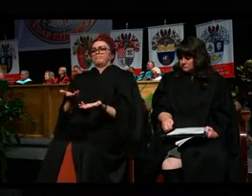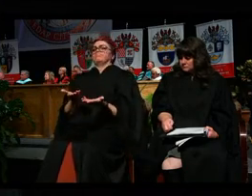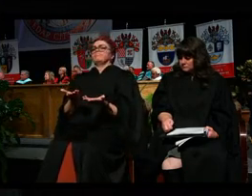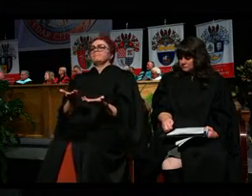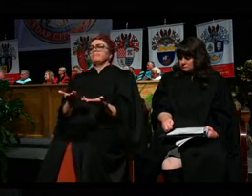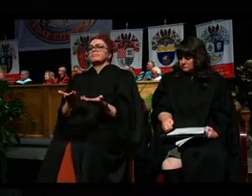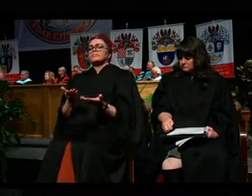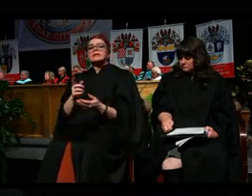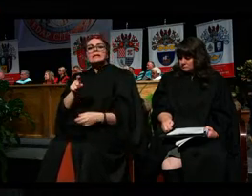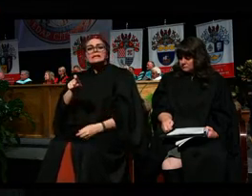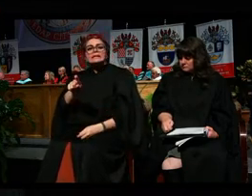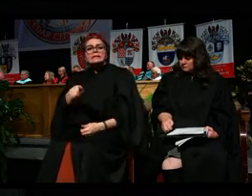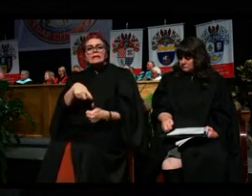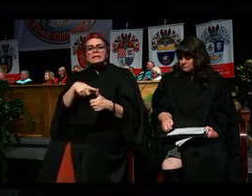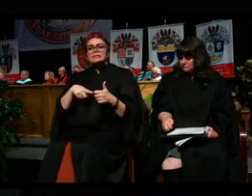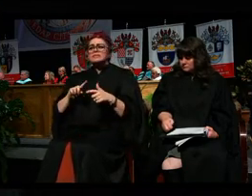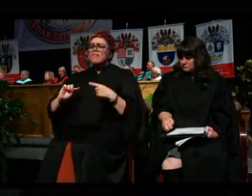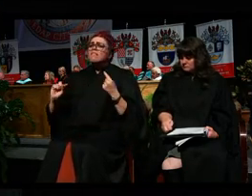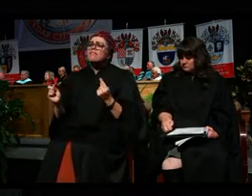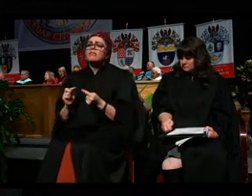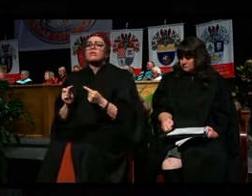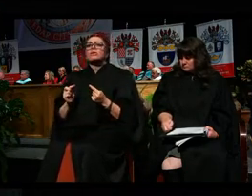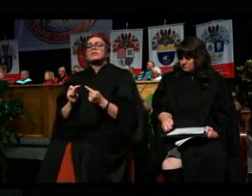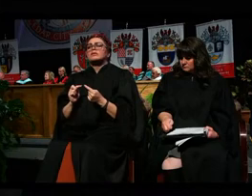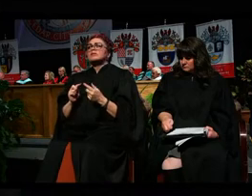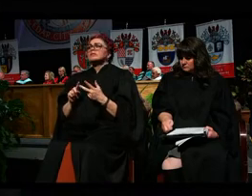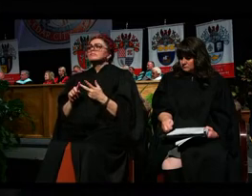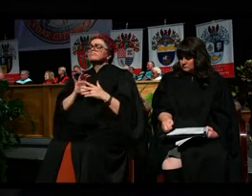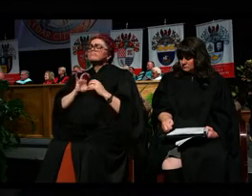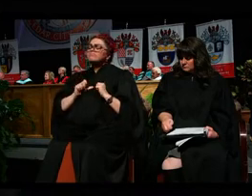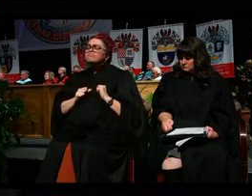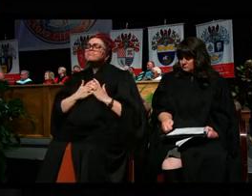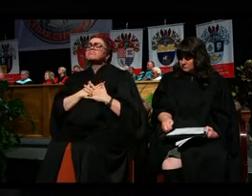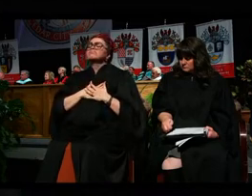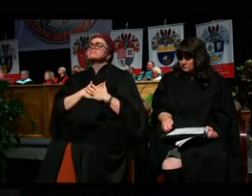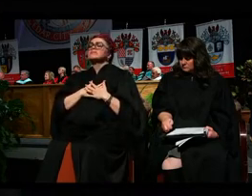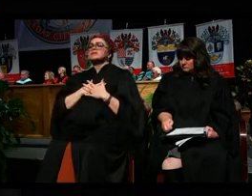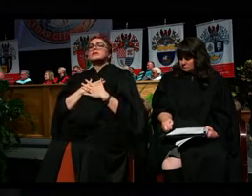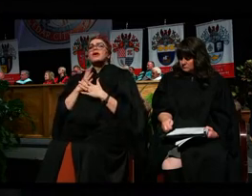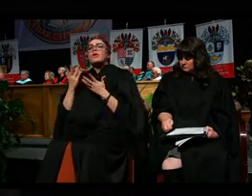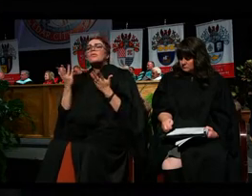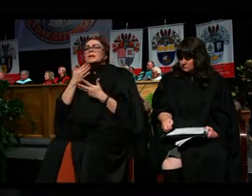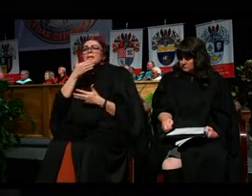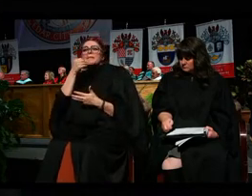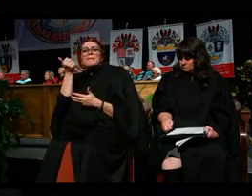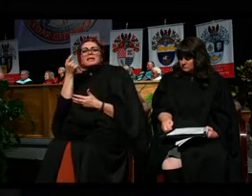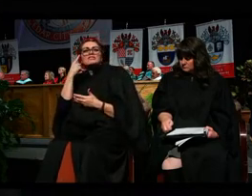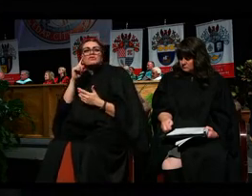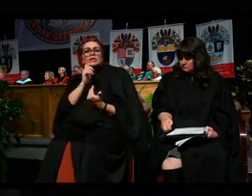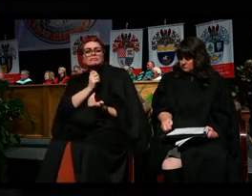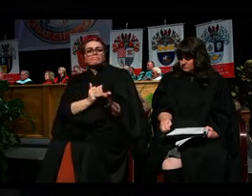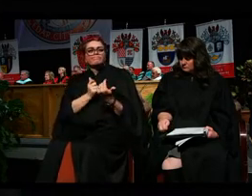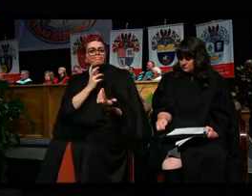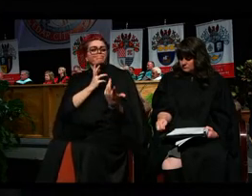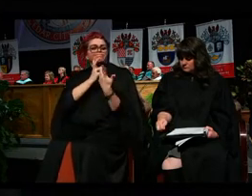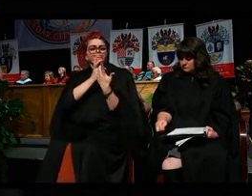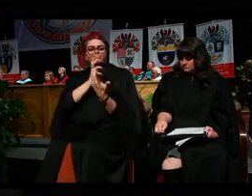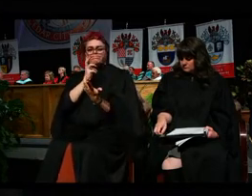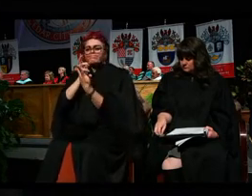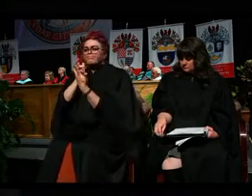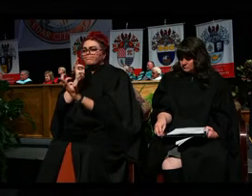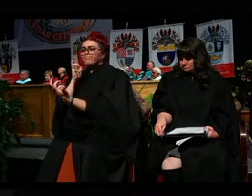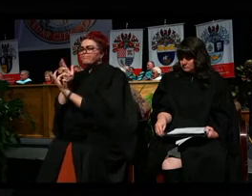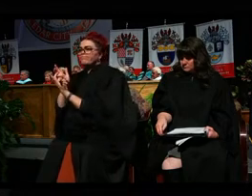The needs, their hurts, and what is best for each of us. And what